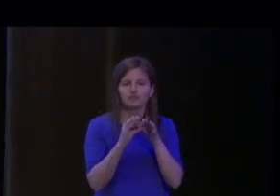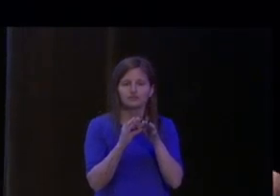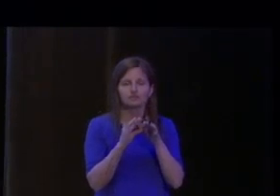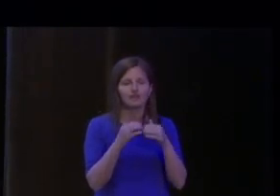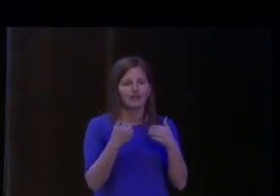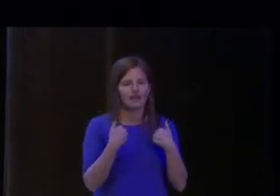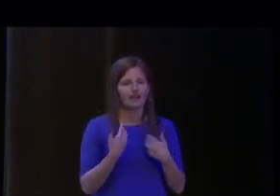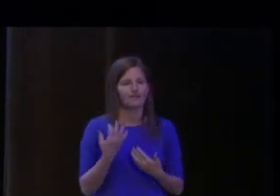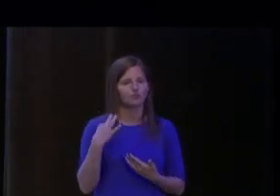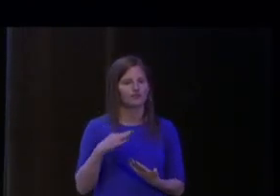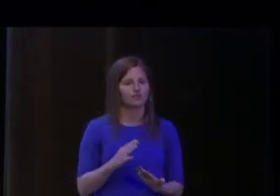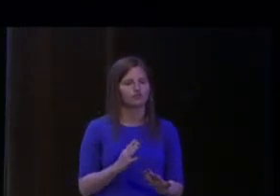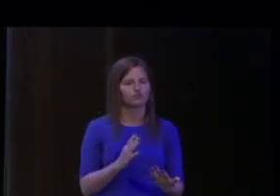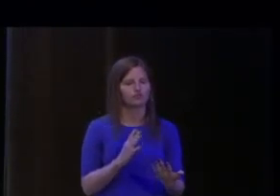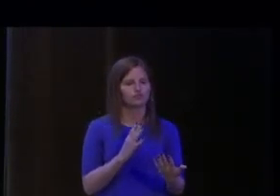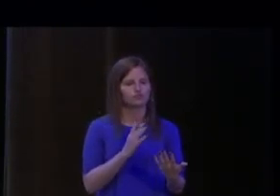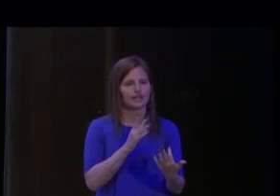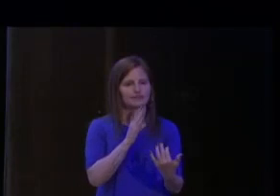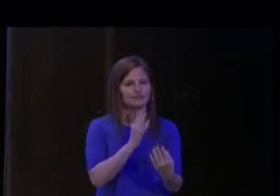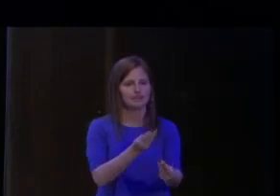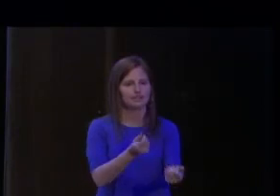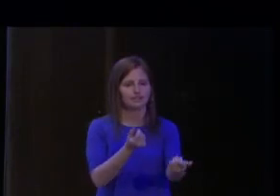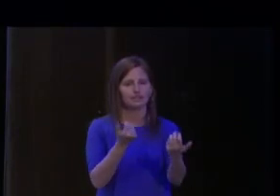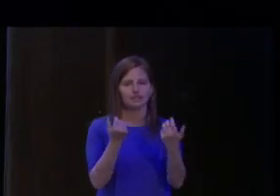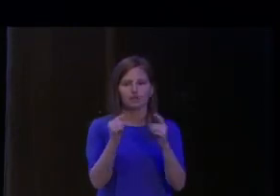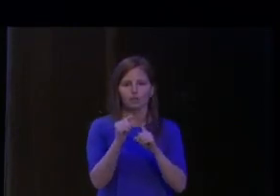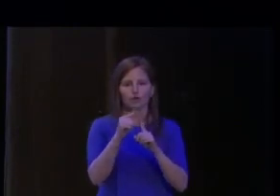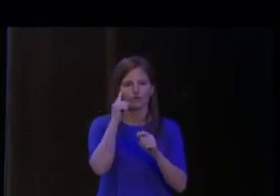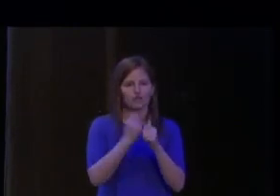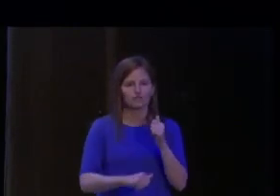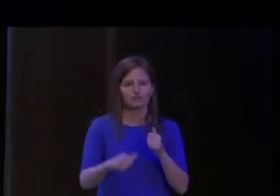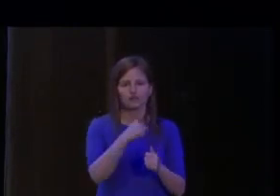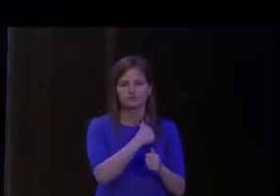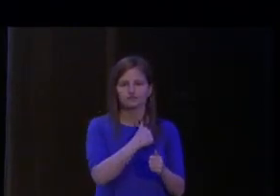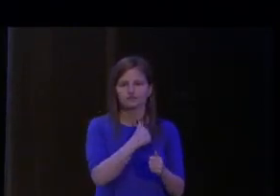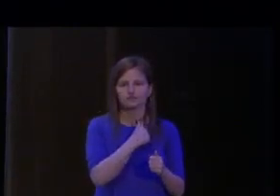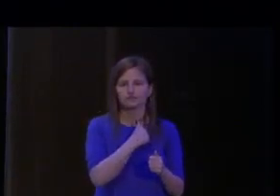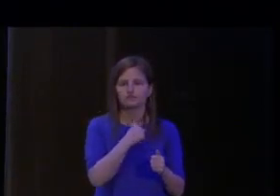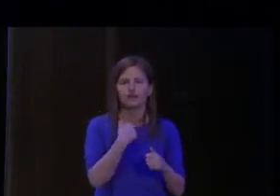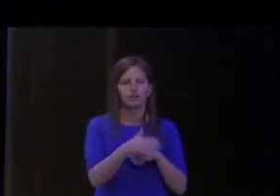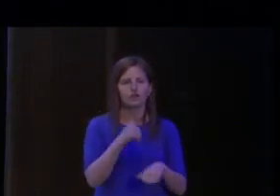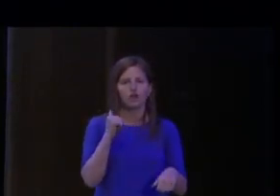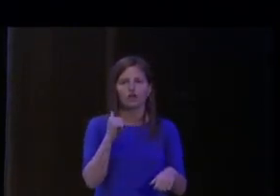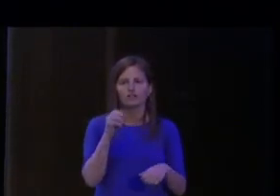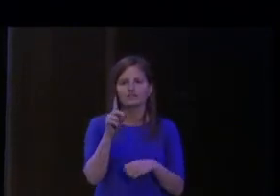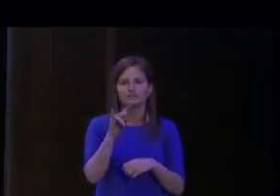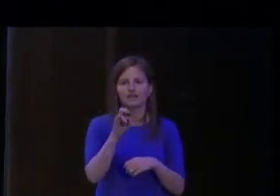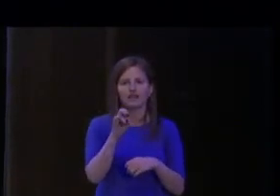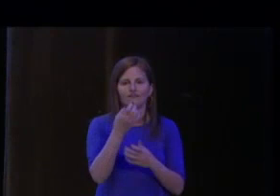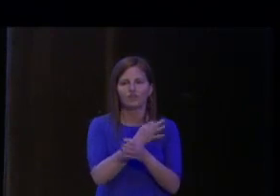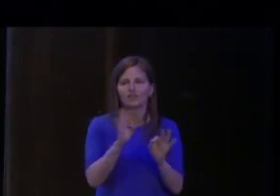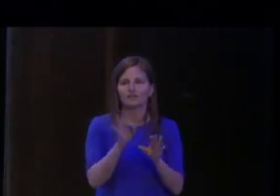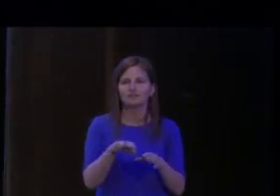I have the privilege of speaking the vibrational word for each and every one of us. I call forth divine freedom and